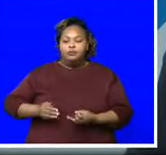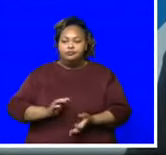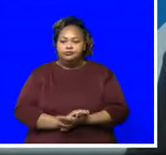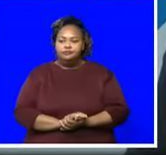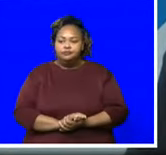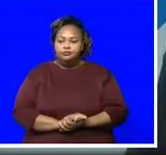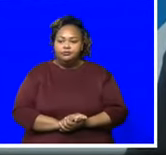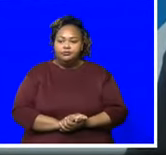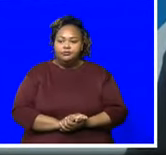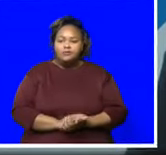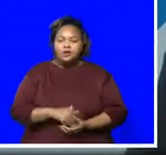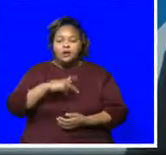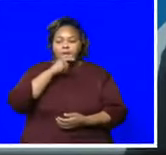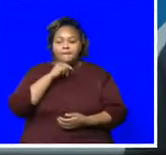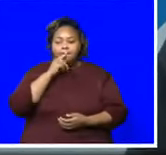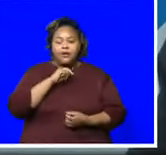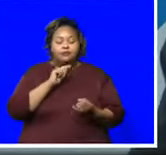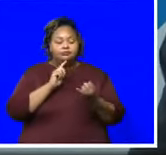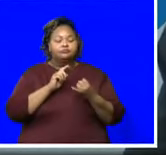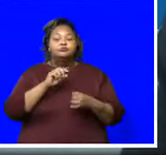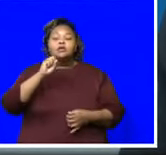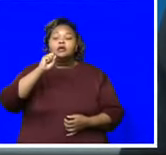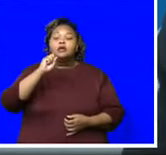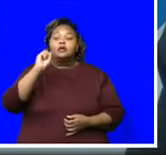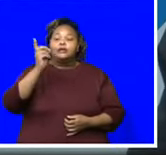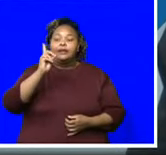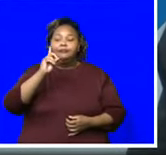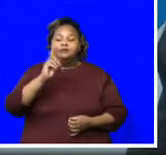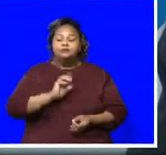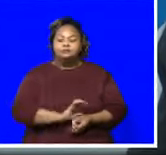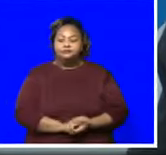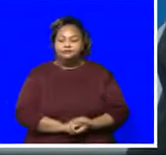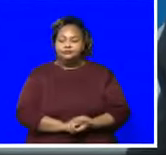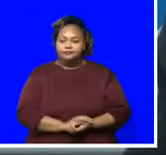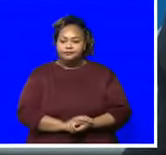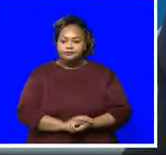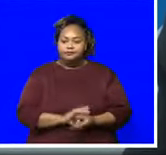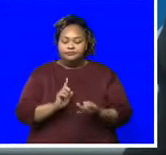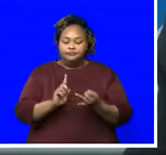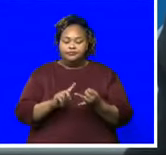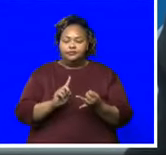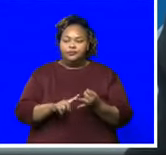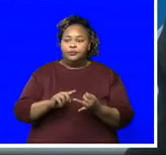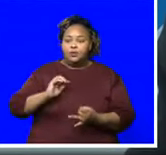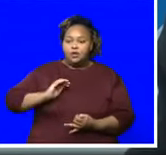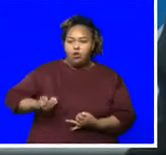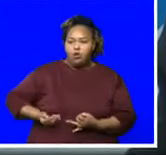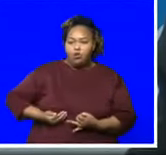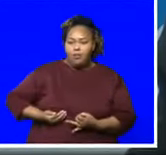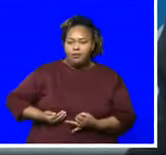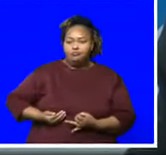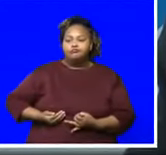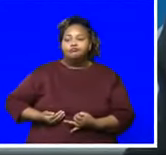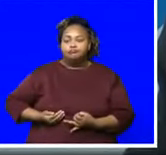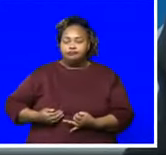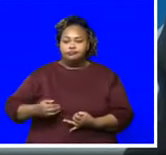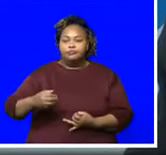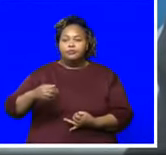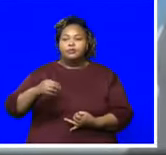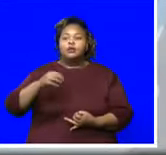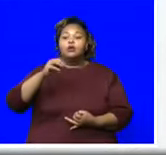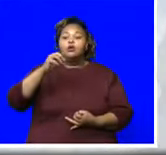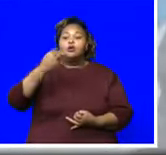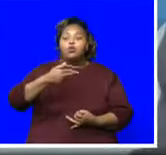is going to be Simanga Dlamini. And the female athlete is going to be Hailey